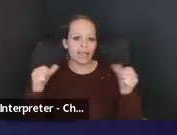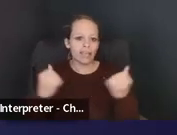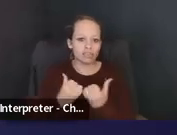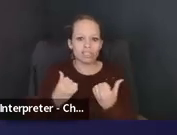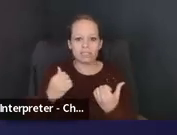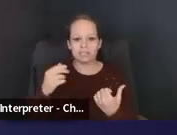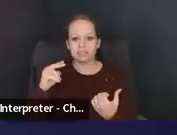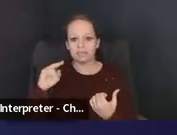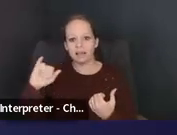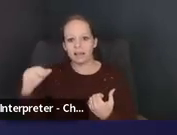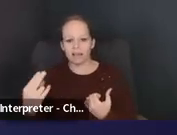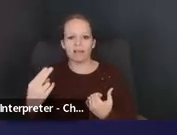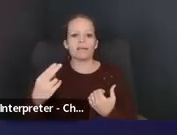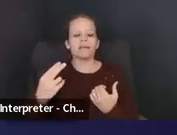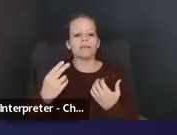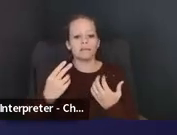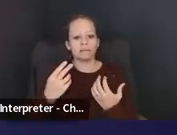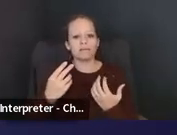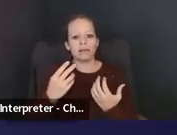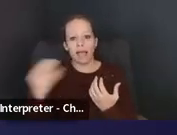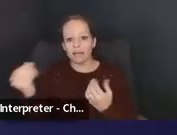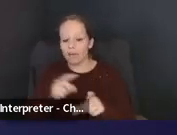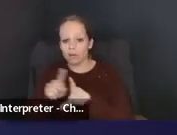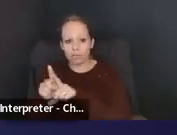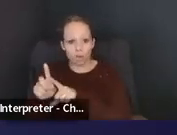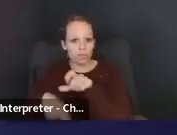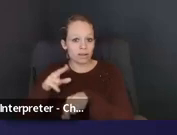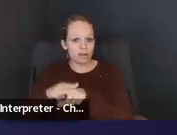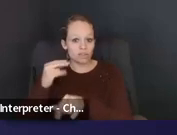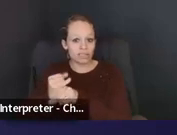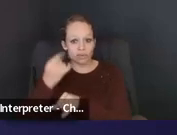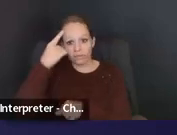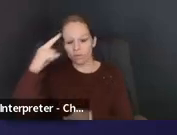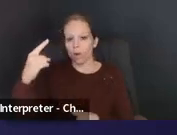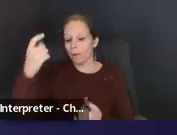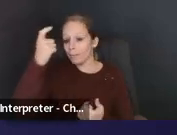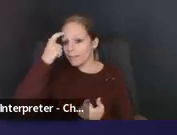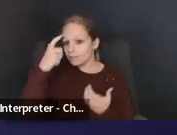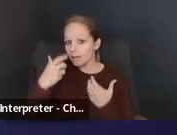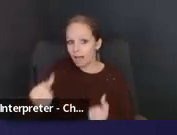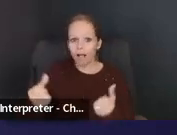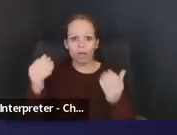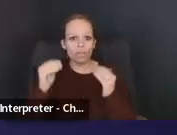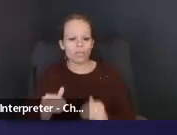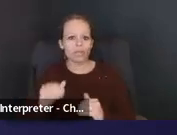the National Institute on Mental Health, Department of Defense,